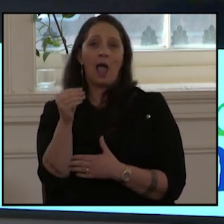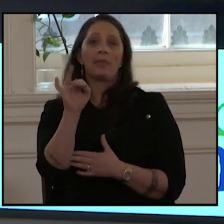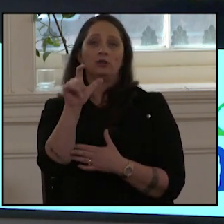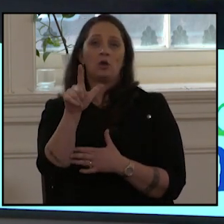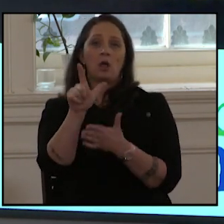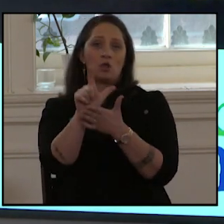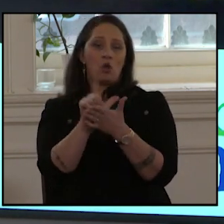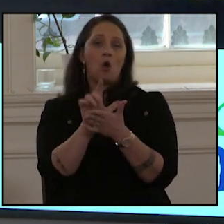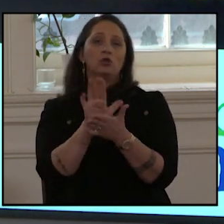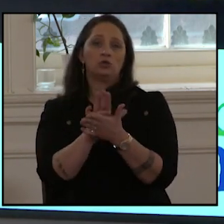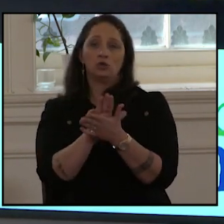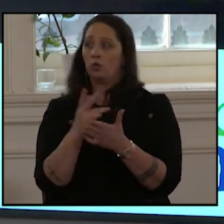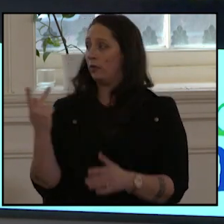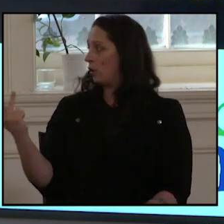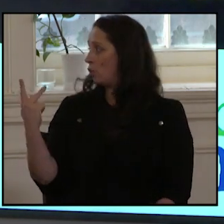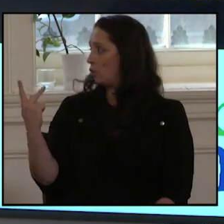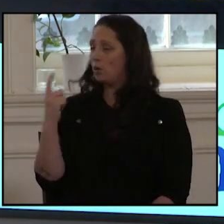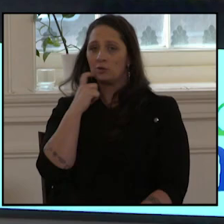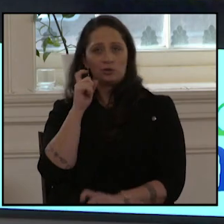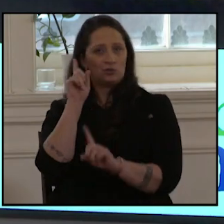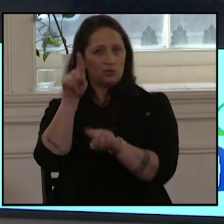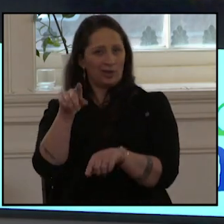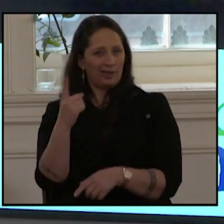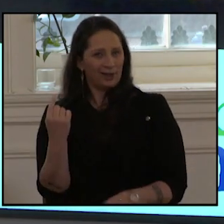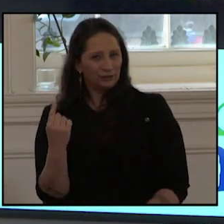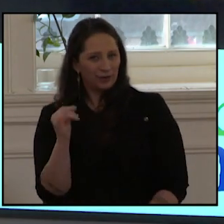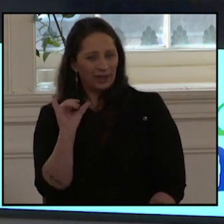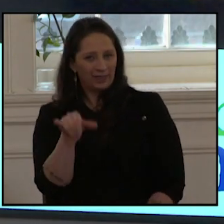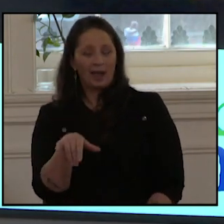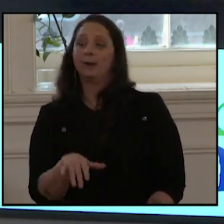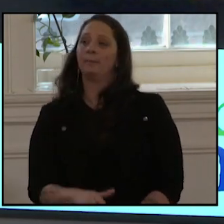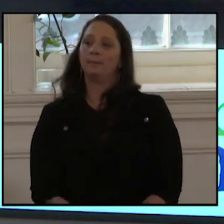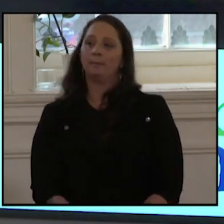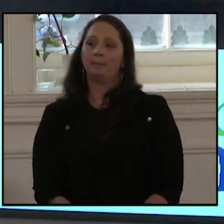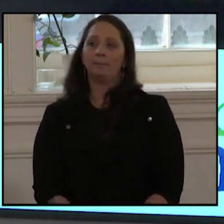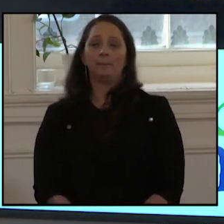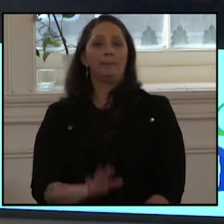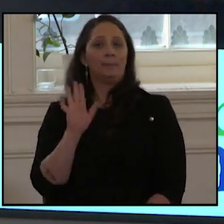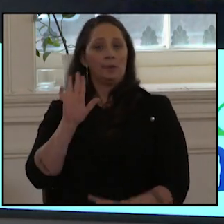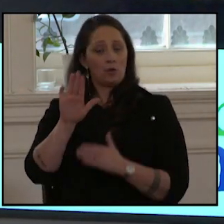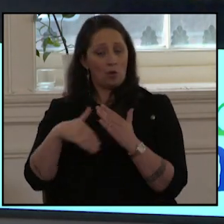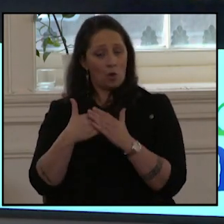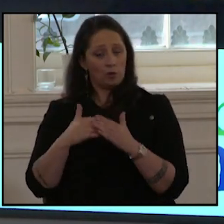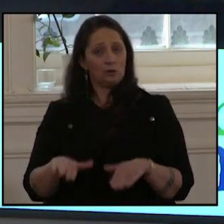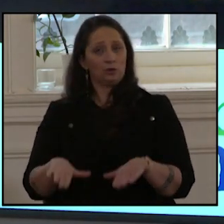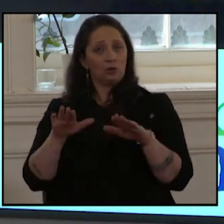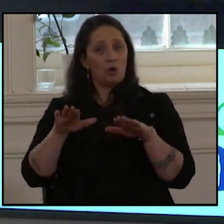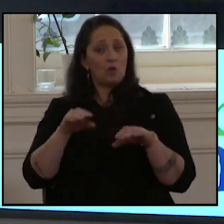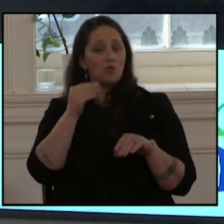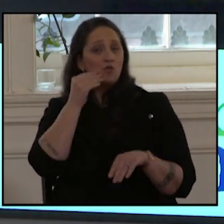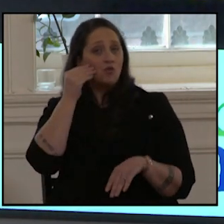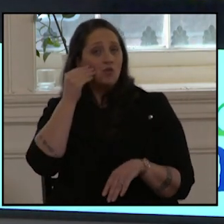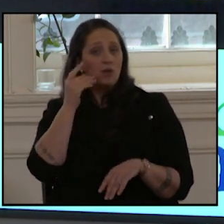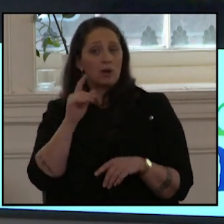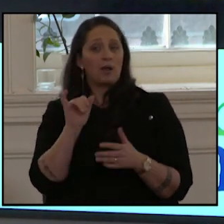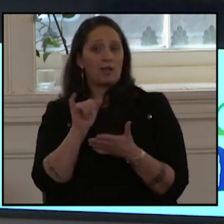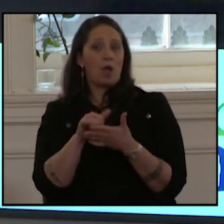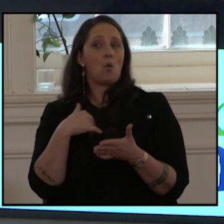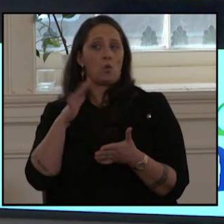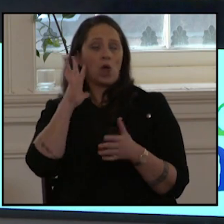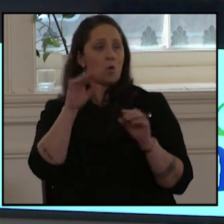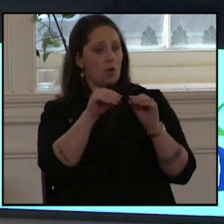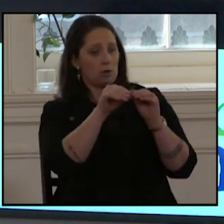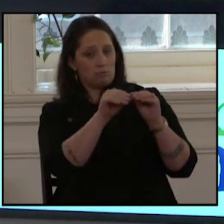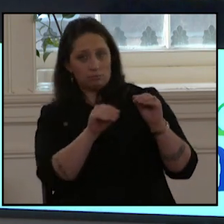that we both were in last year. And so his home, childhood home is what we will be